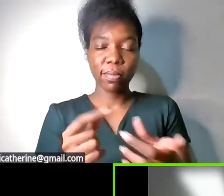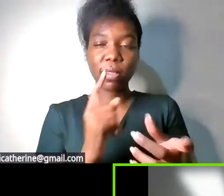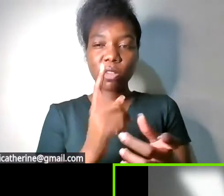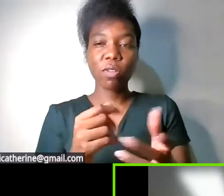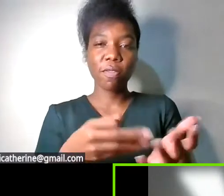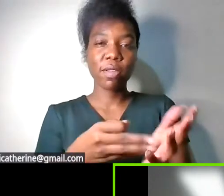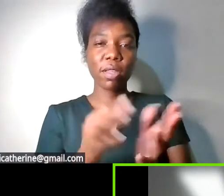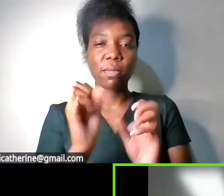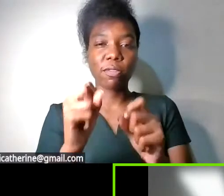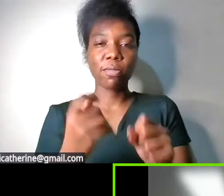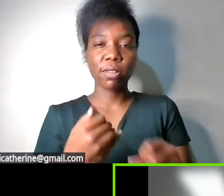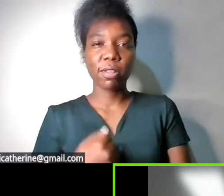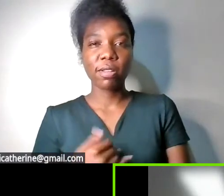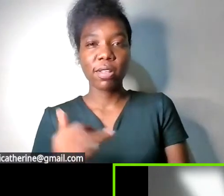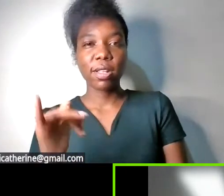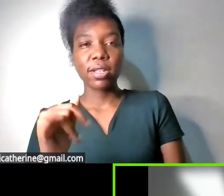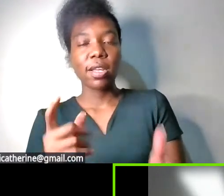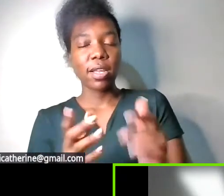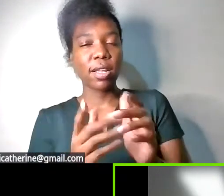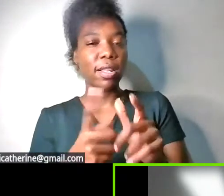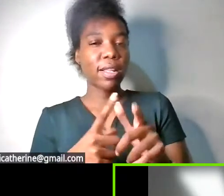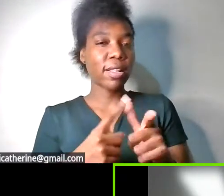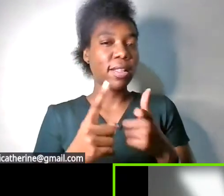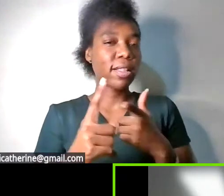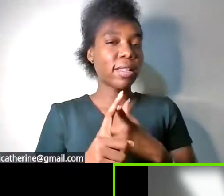tailor-made program for all the students.